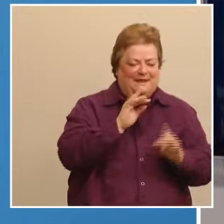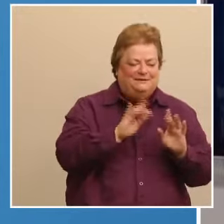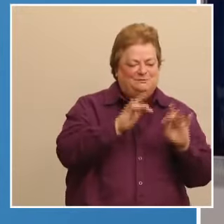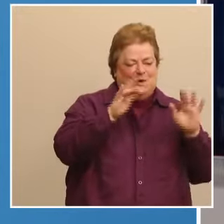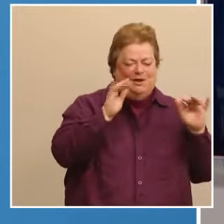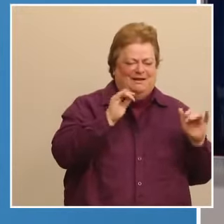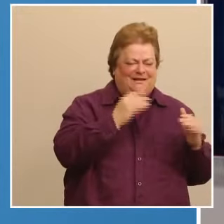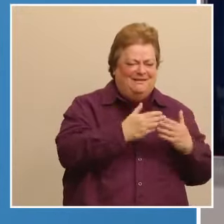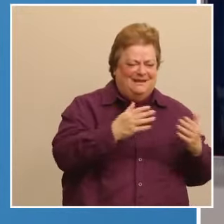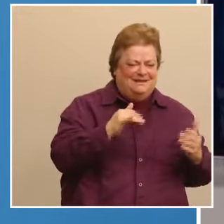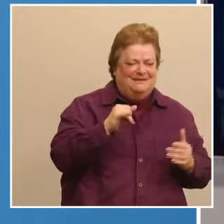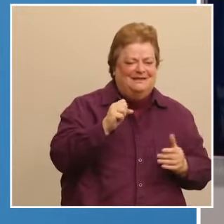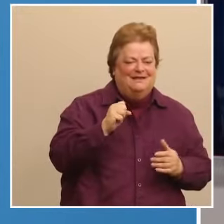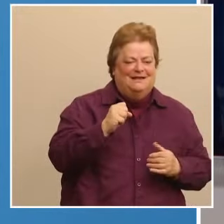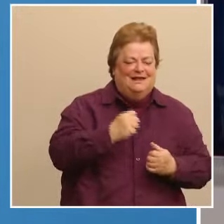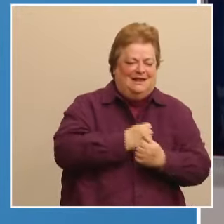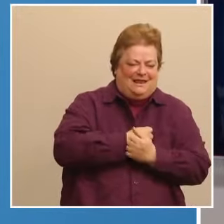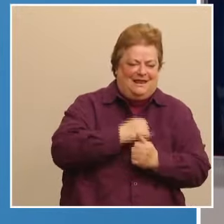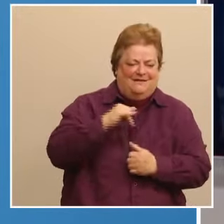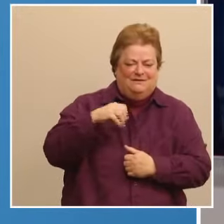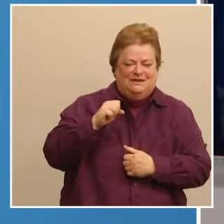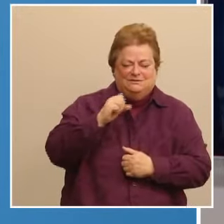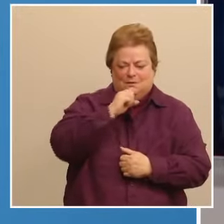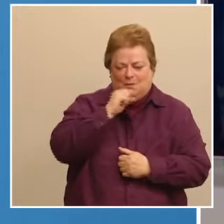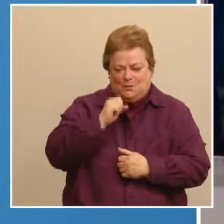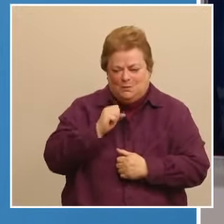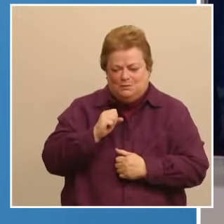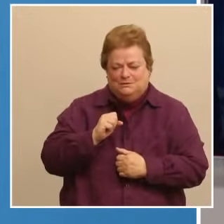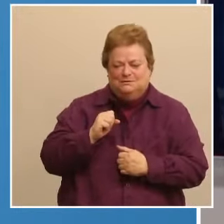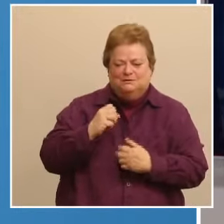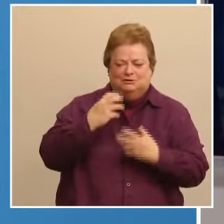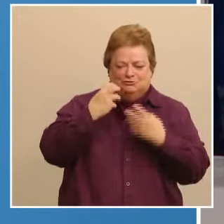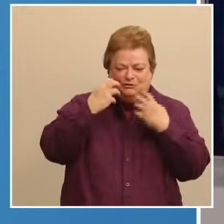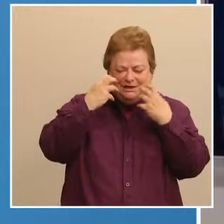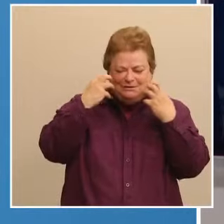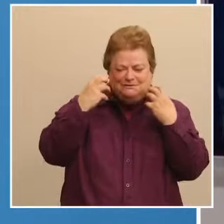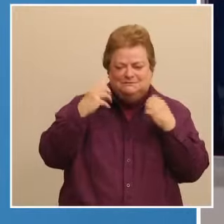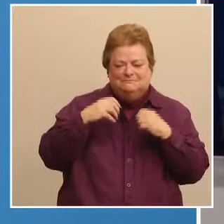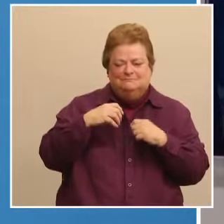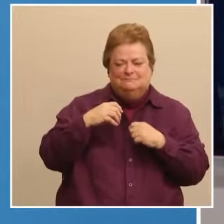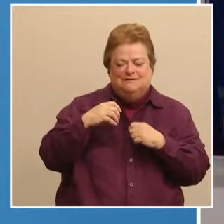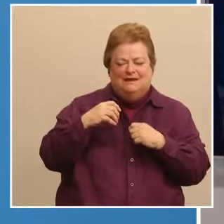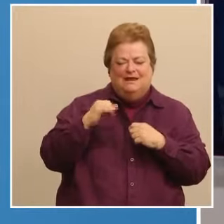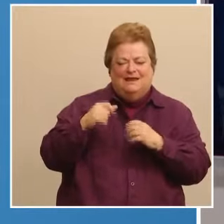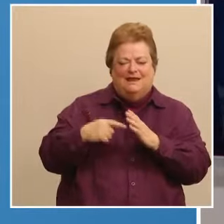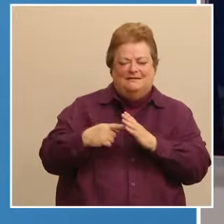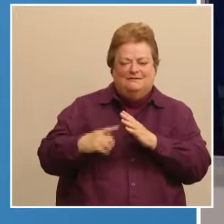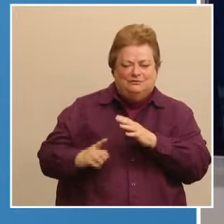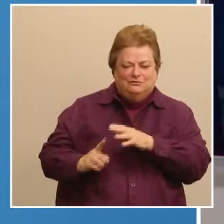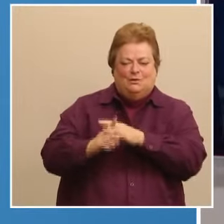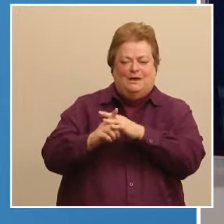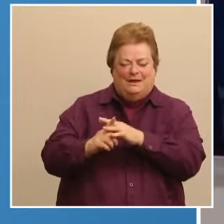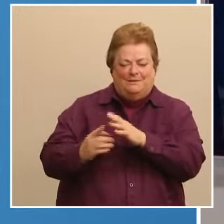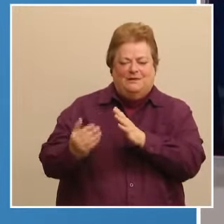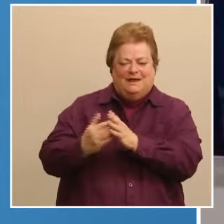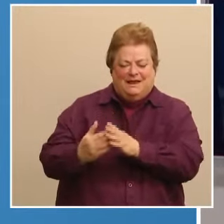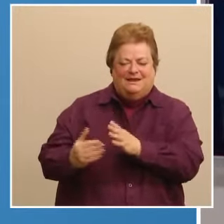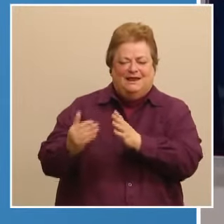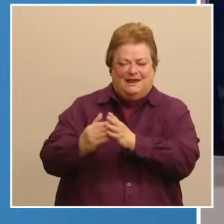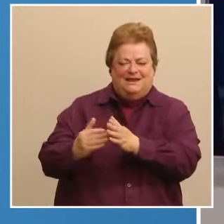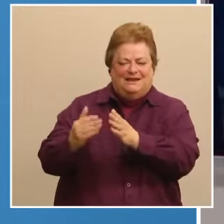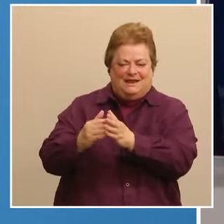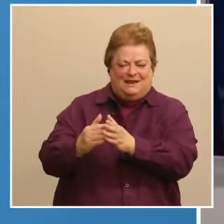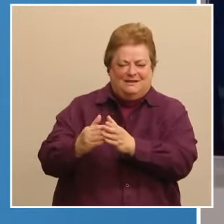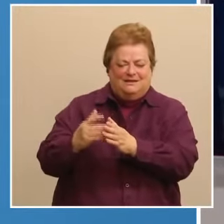More often, love is silver, pale, wrinkled, and simple. It's showing up over and over again